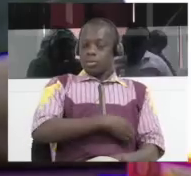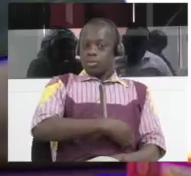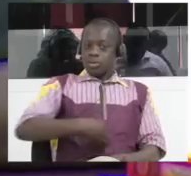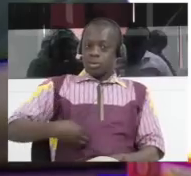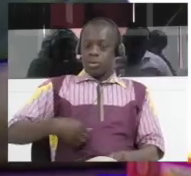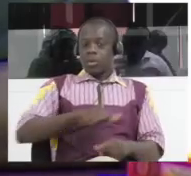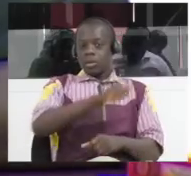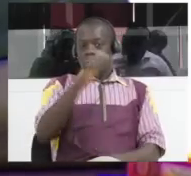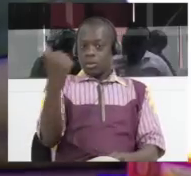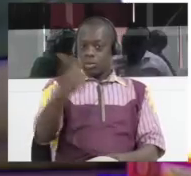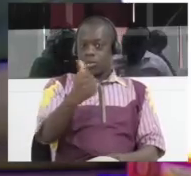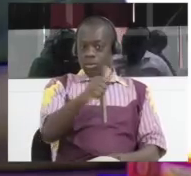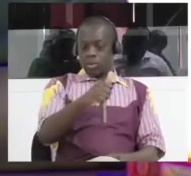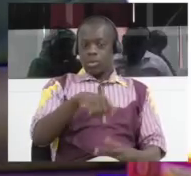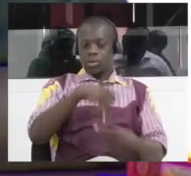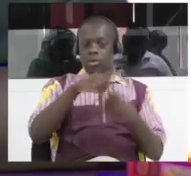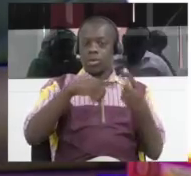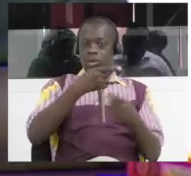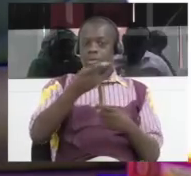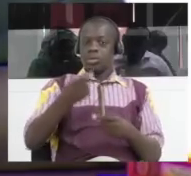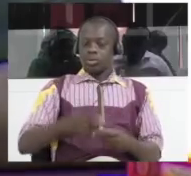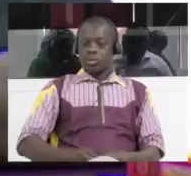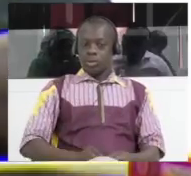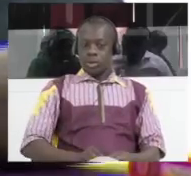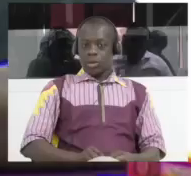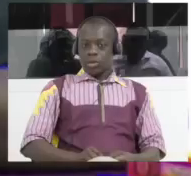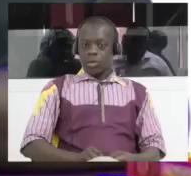and criticism of that particular state of affairs?